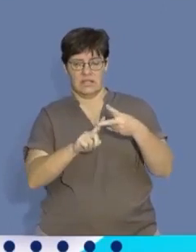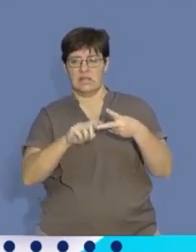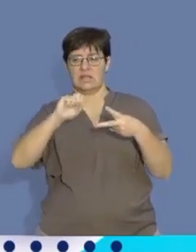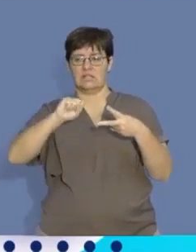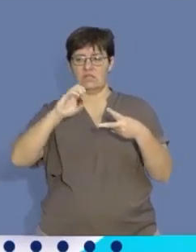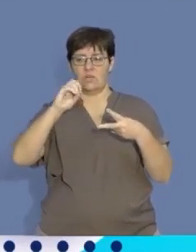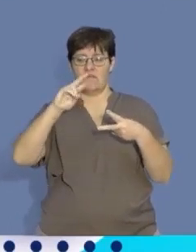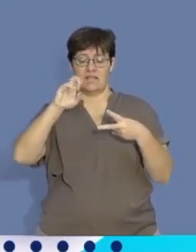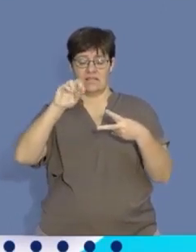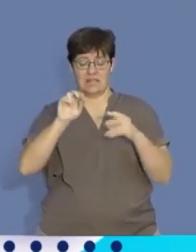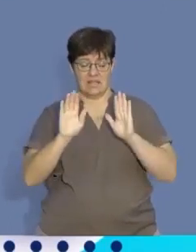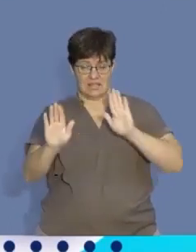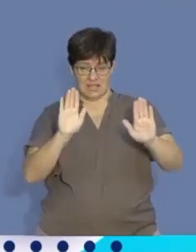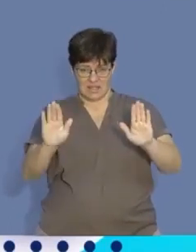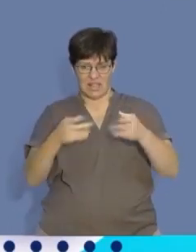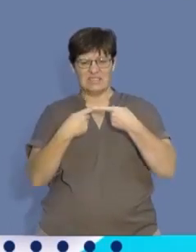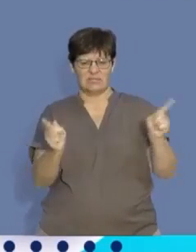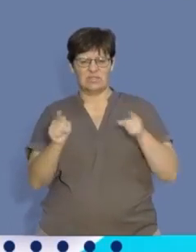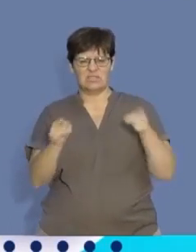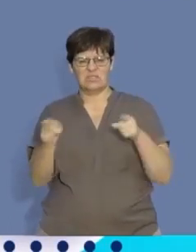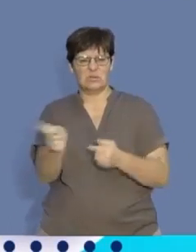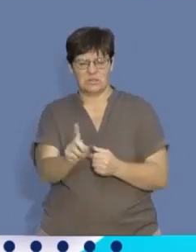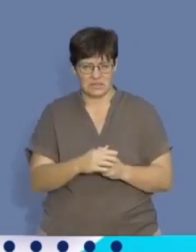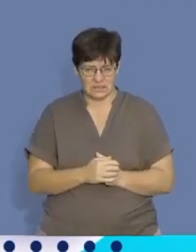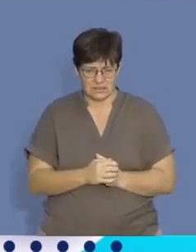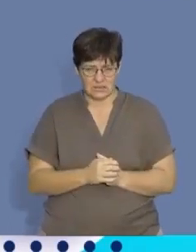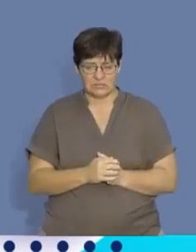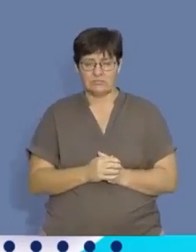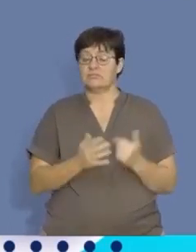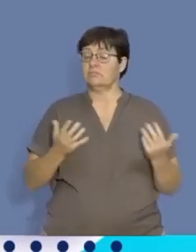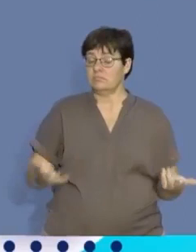solvency and the difference between the two. Because what we often